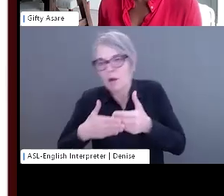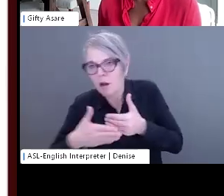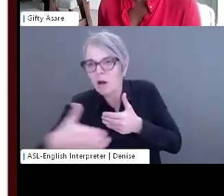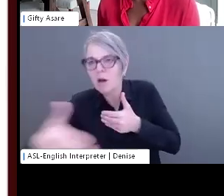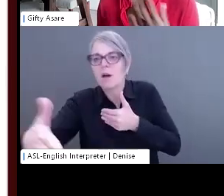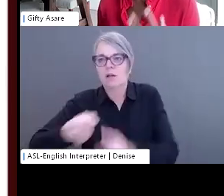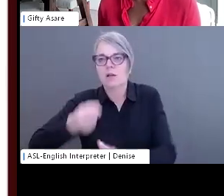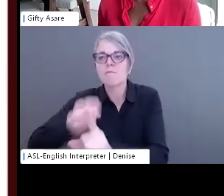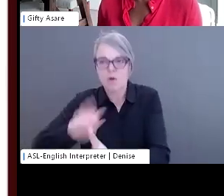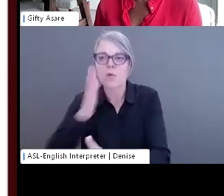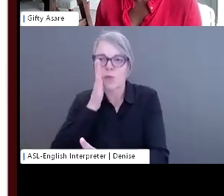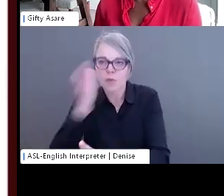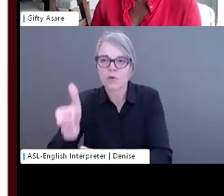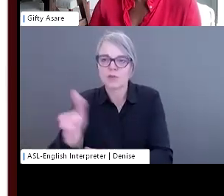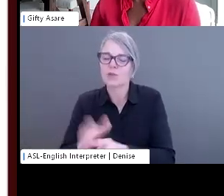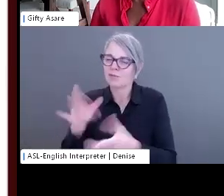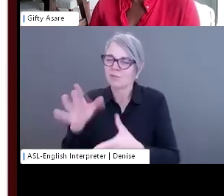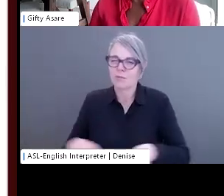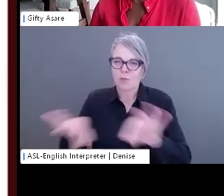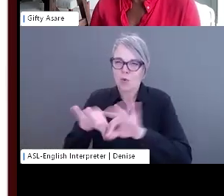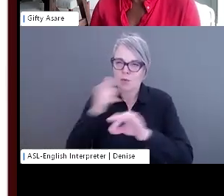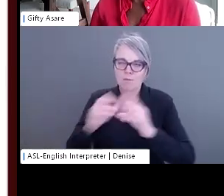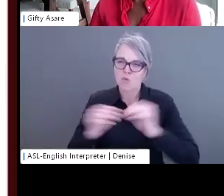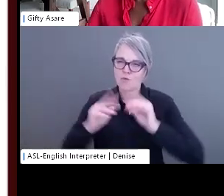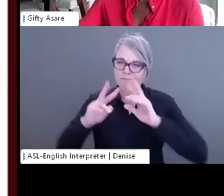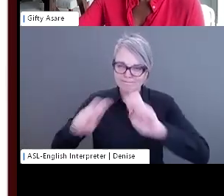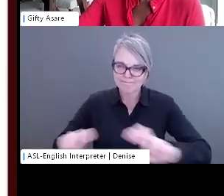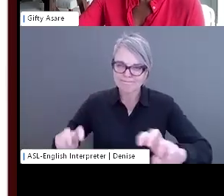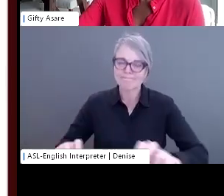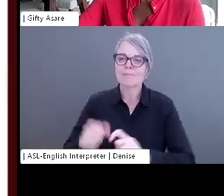look in this, not only research-wise, but definitely in the community as well.